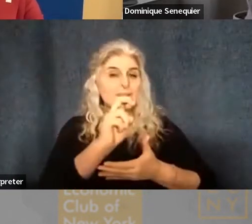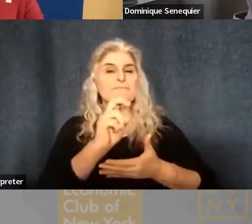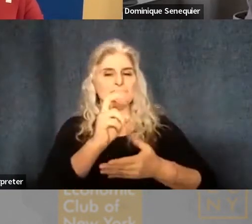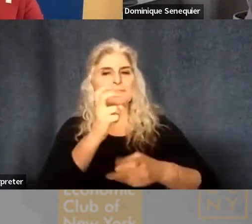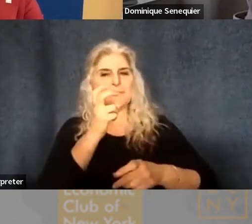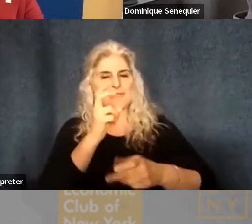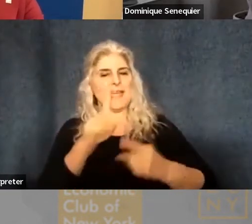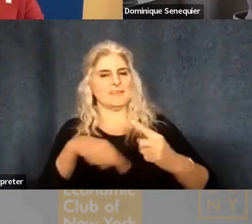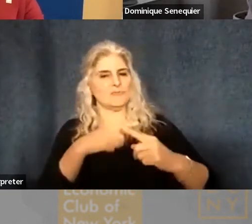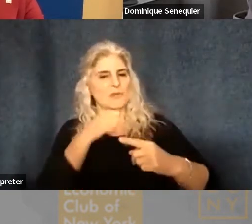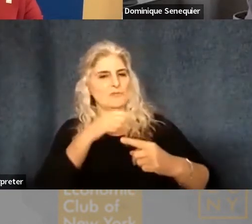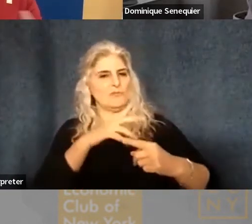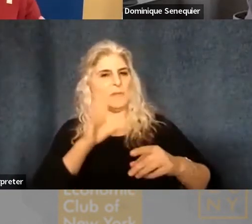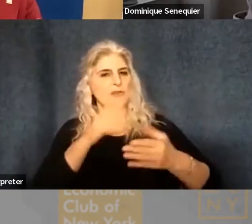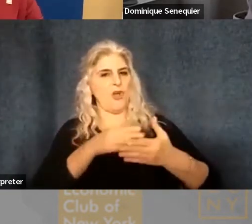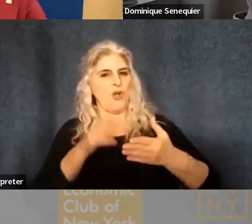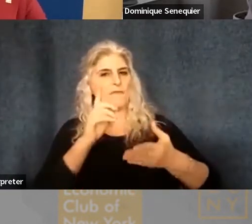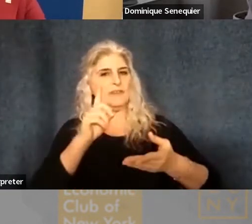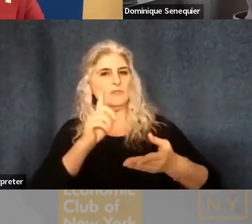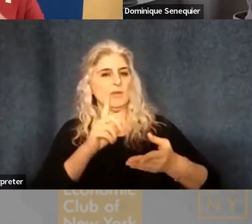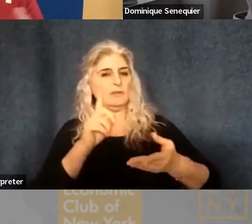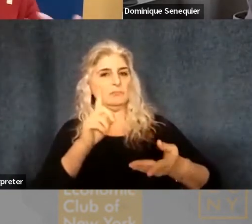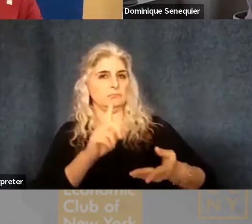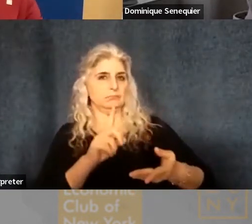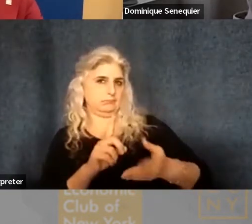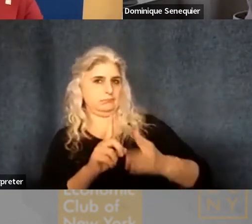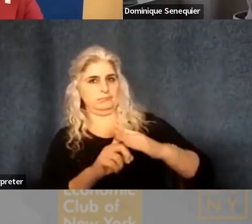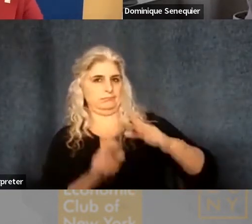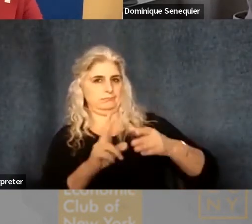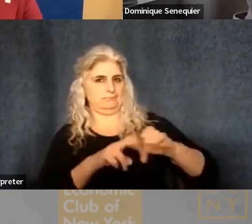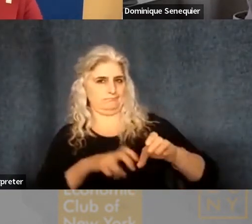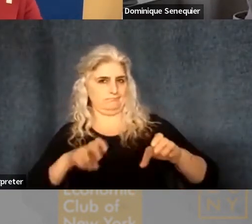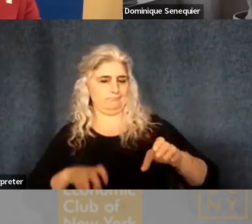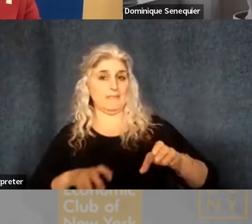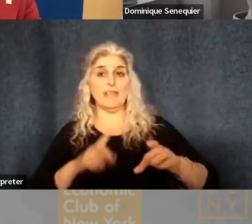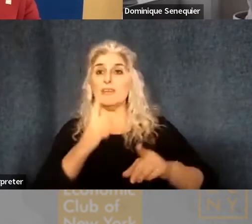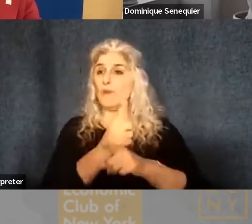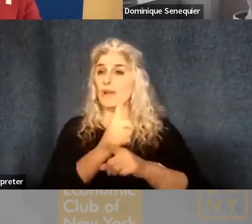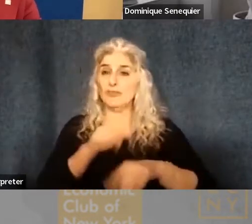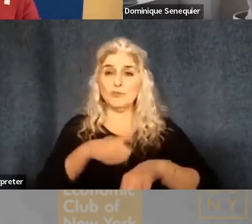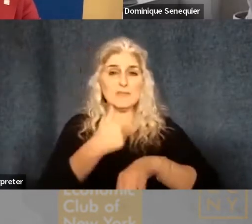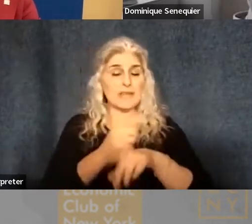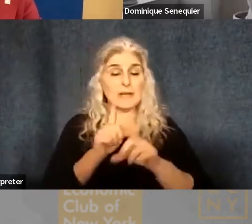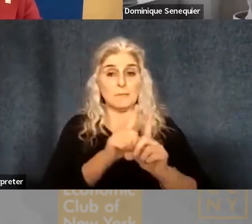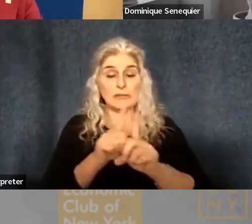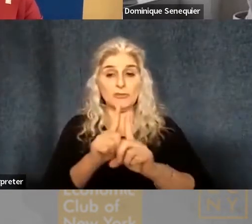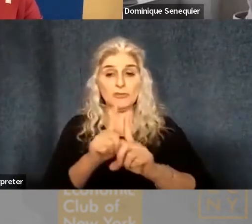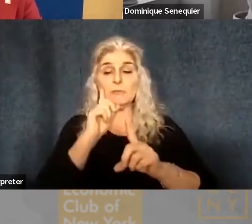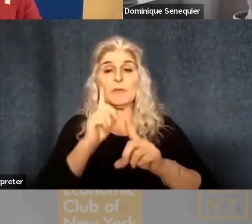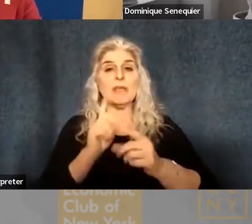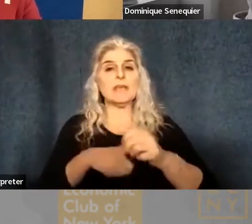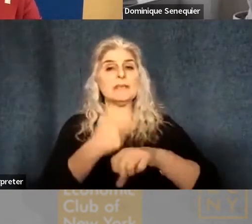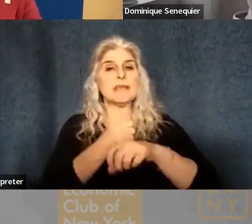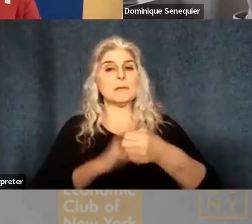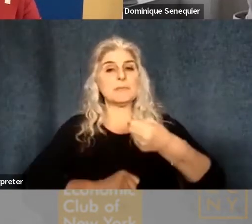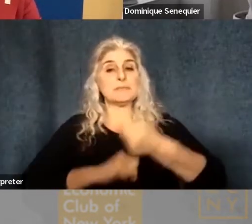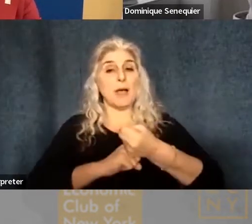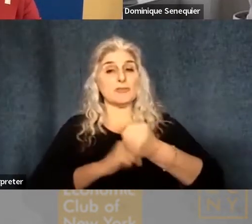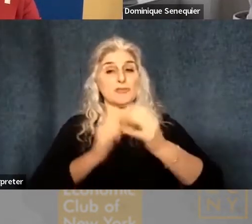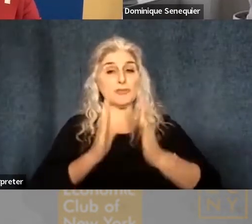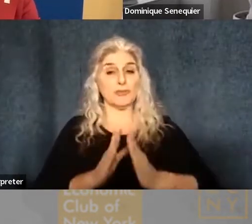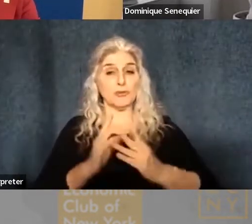making sure that you have systems in place, you've got mentorship programs, you've got sponsorship programs, and you're putting